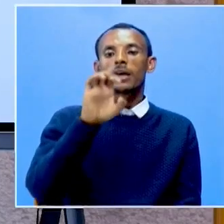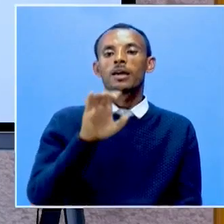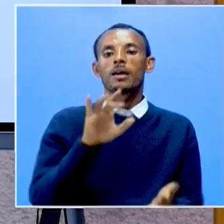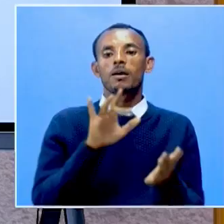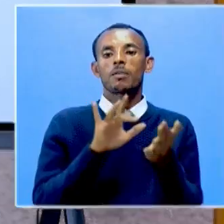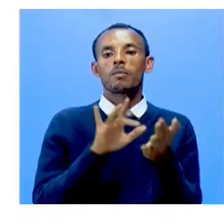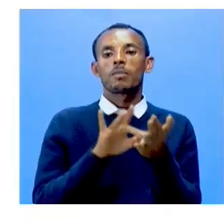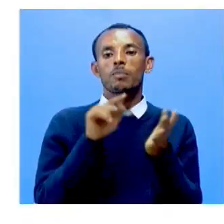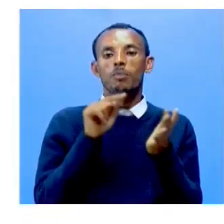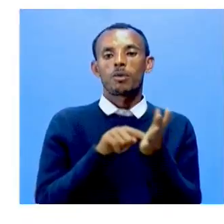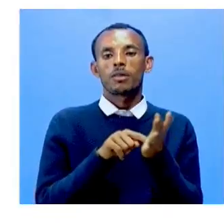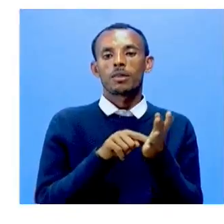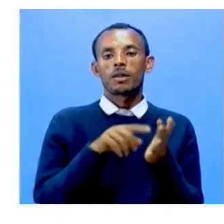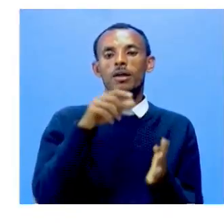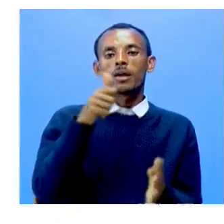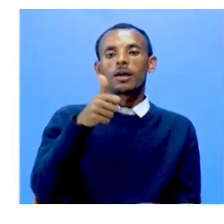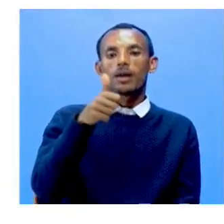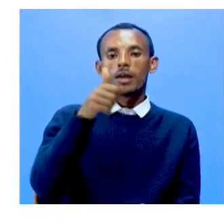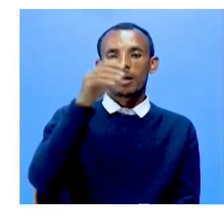of AB.